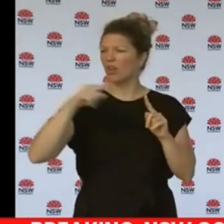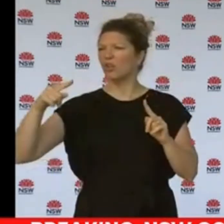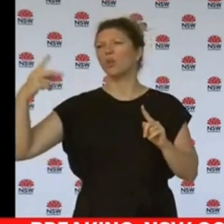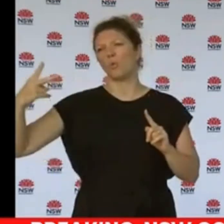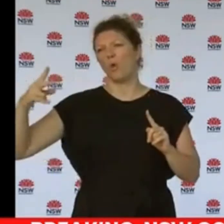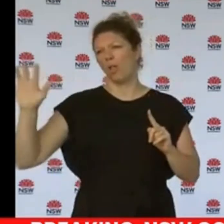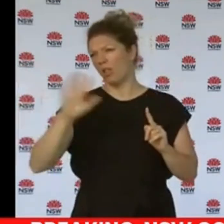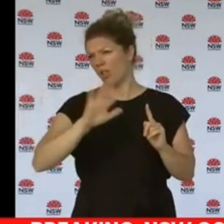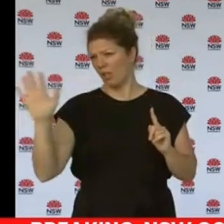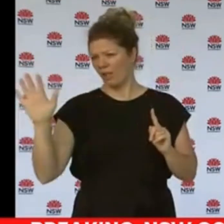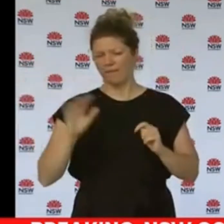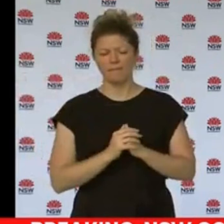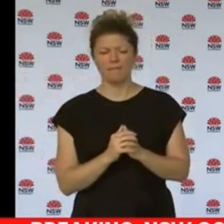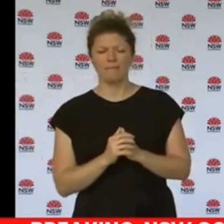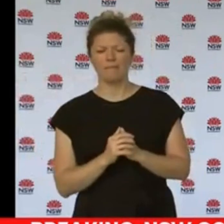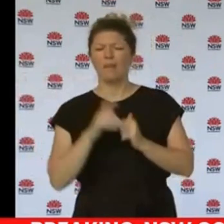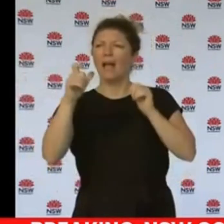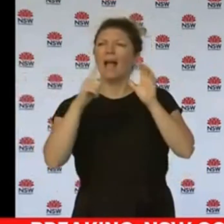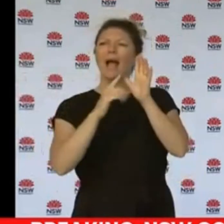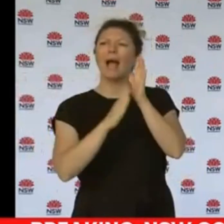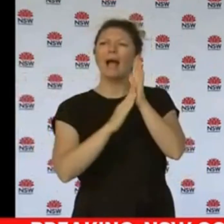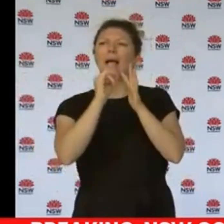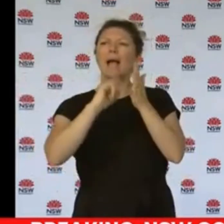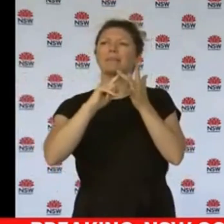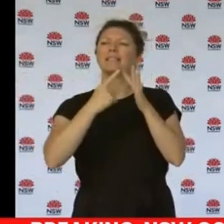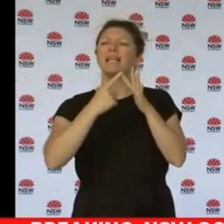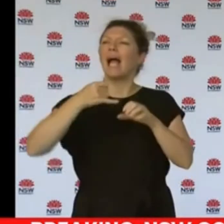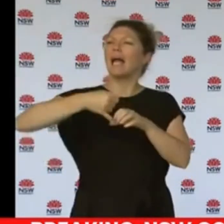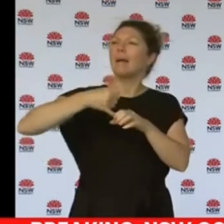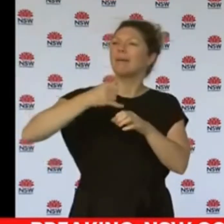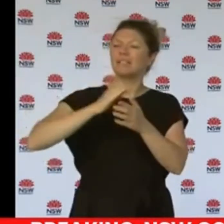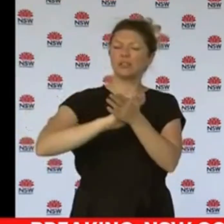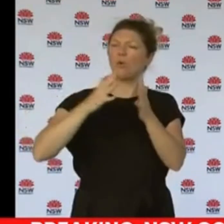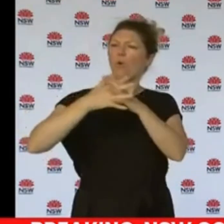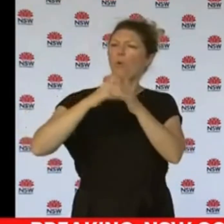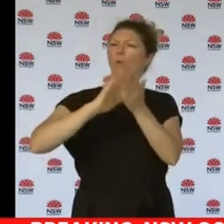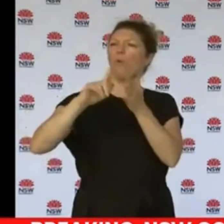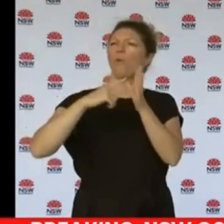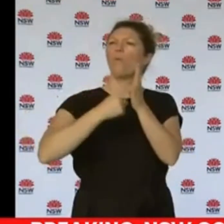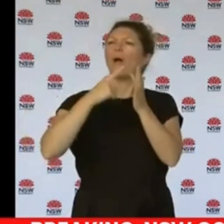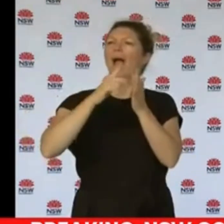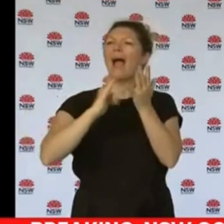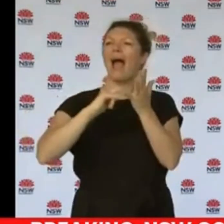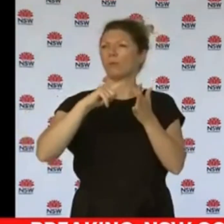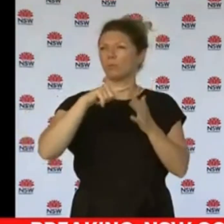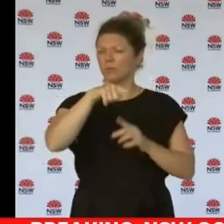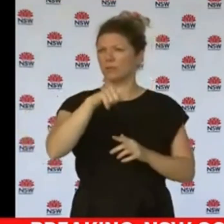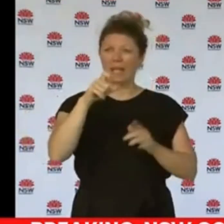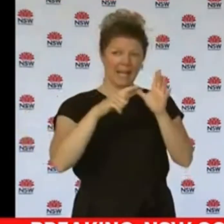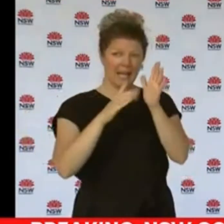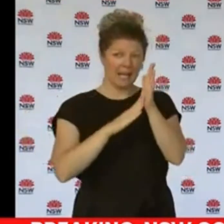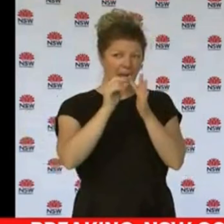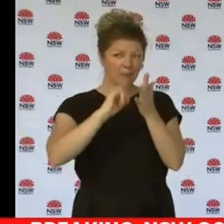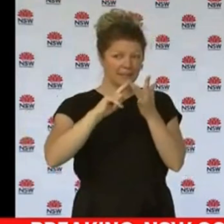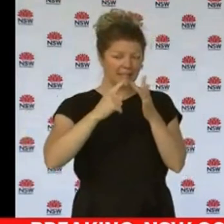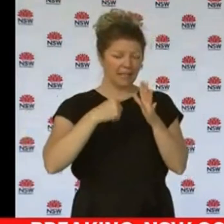11:30am to 12:40pm. Campsie, Chemist Warehouse Campsie, on 265